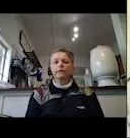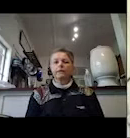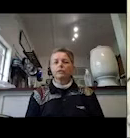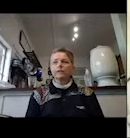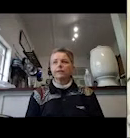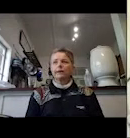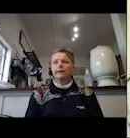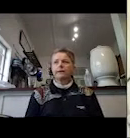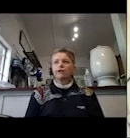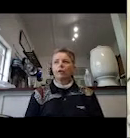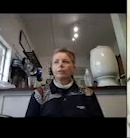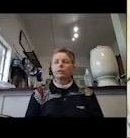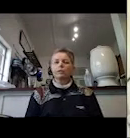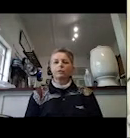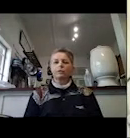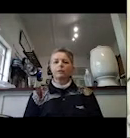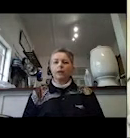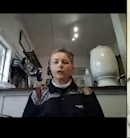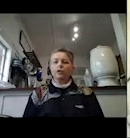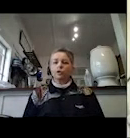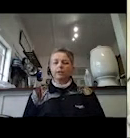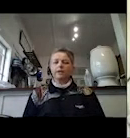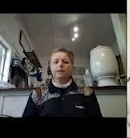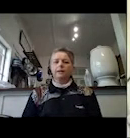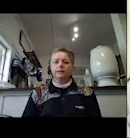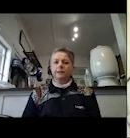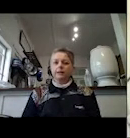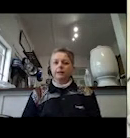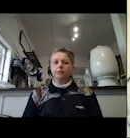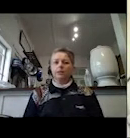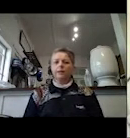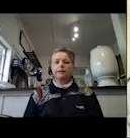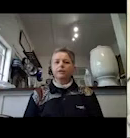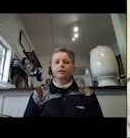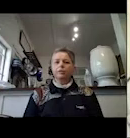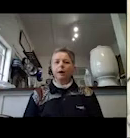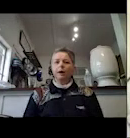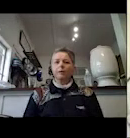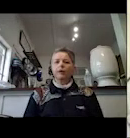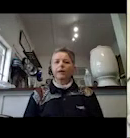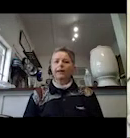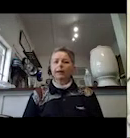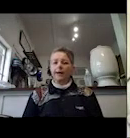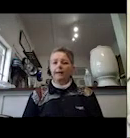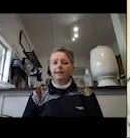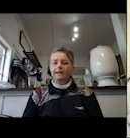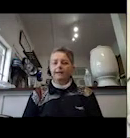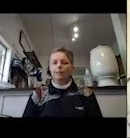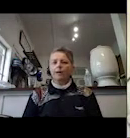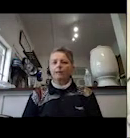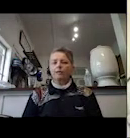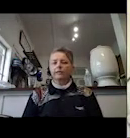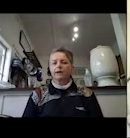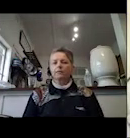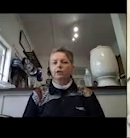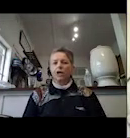and civil law is that in criminal law, usually it is the police who are bringing a case against